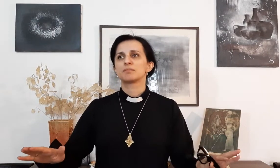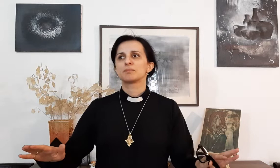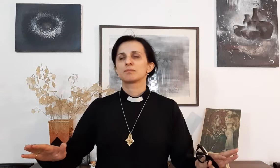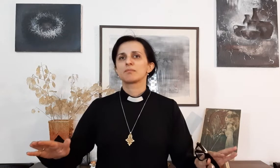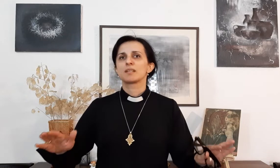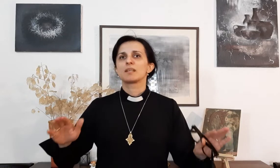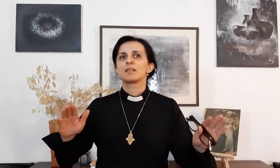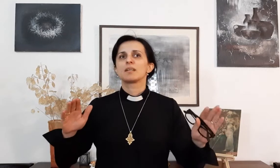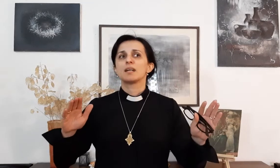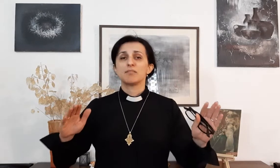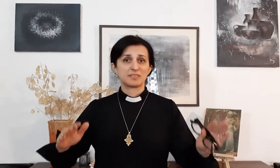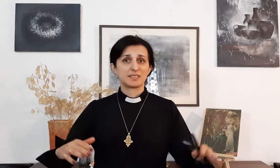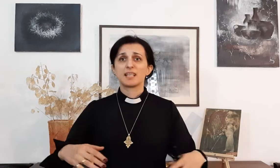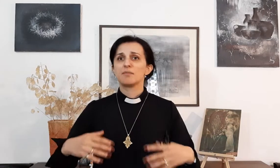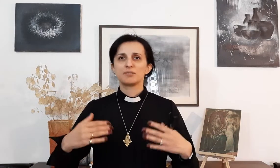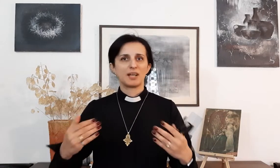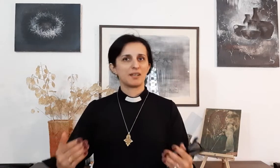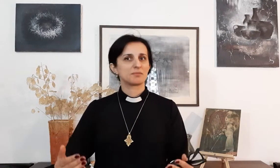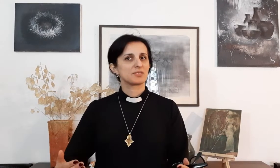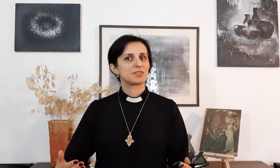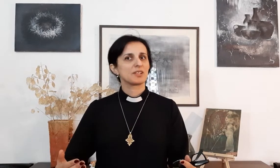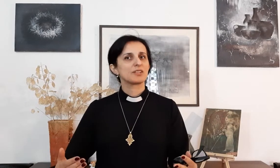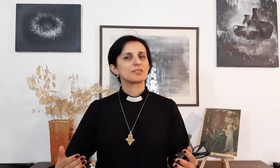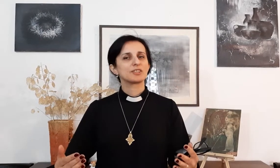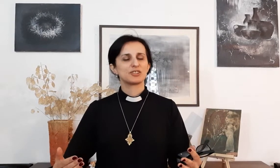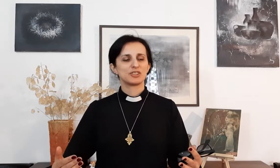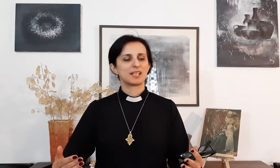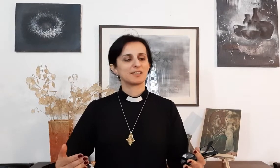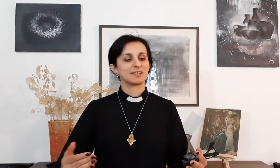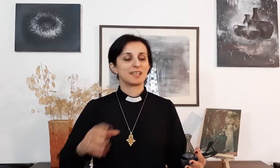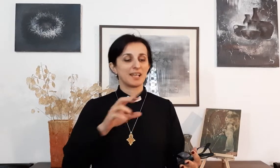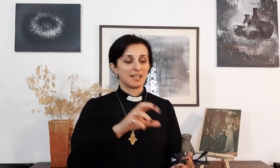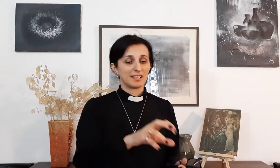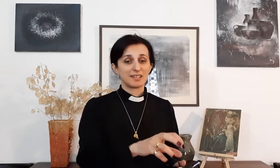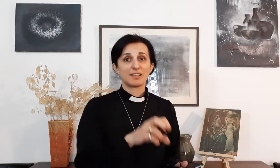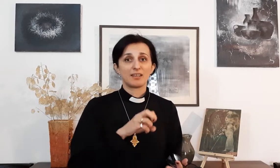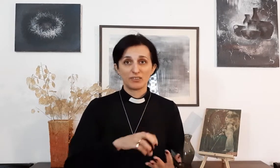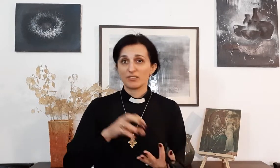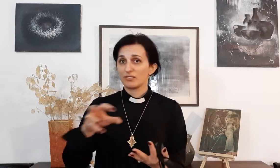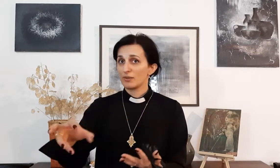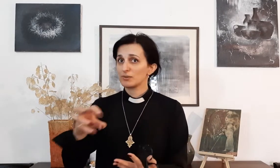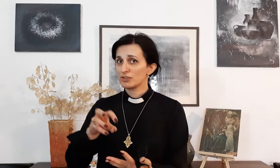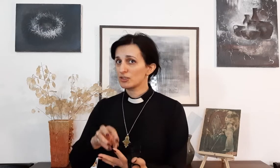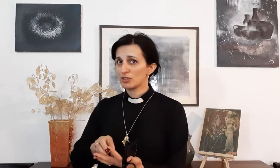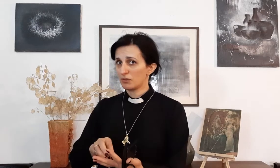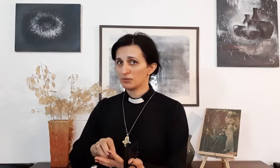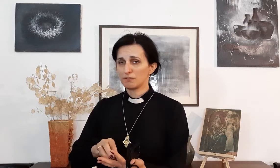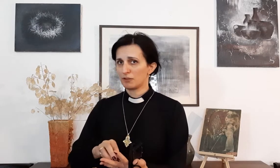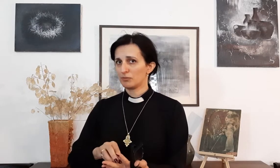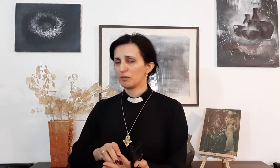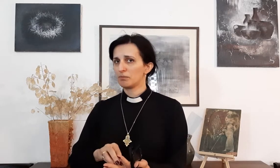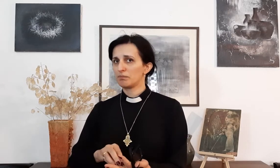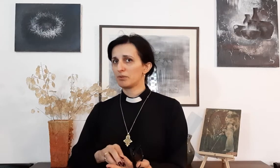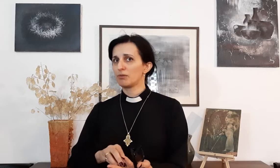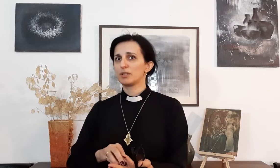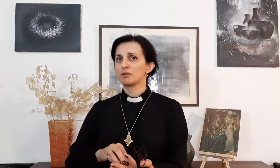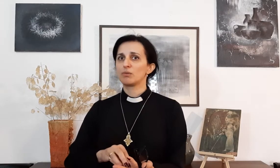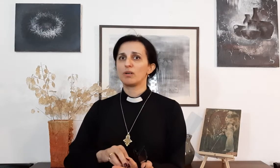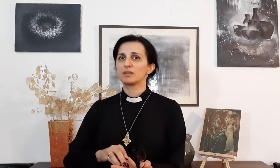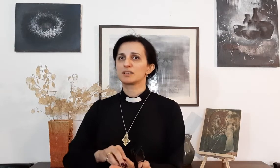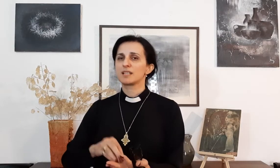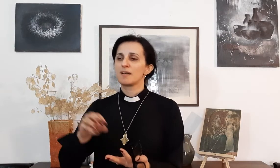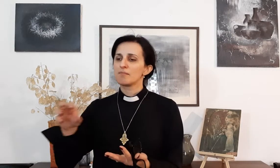down. After sometimes Christianity gathered those stones from the